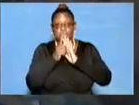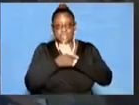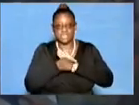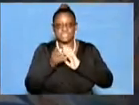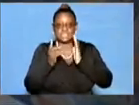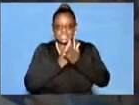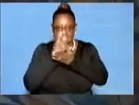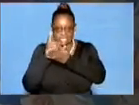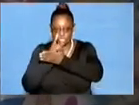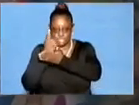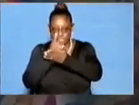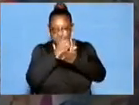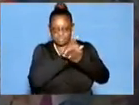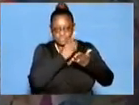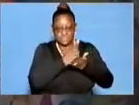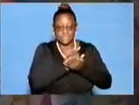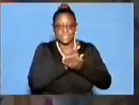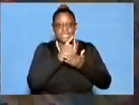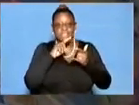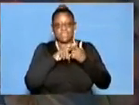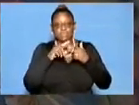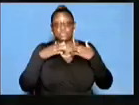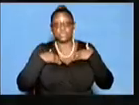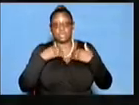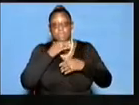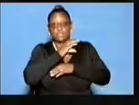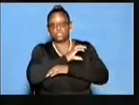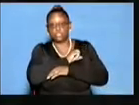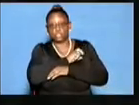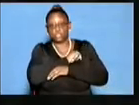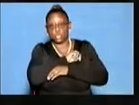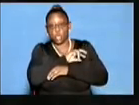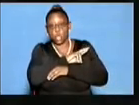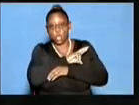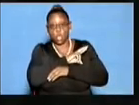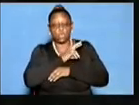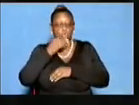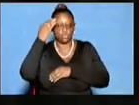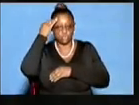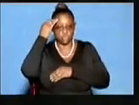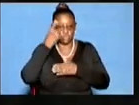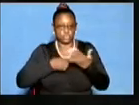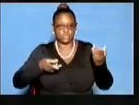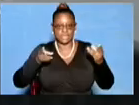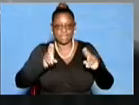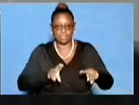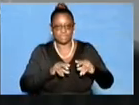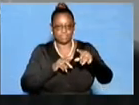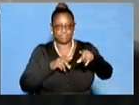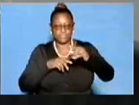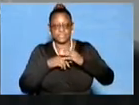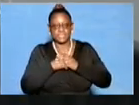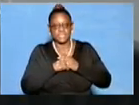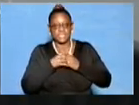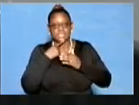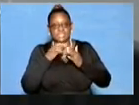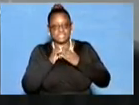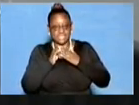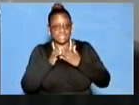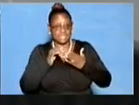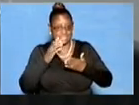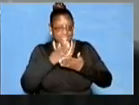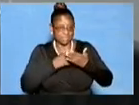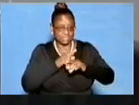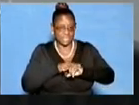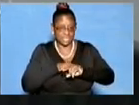specialized attorneys. We spoke to attorney Merritt Storr, who has more on this initiative. Sometimes we can point those